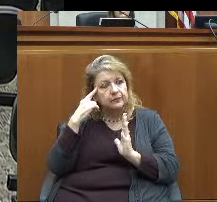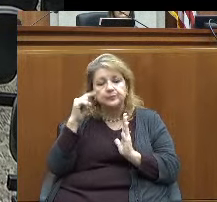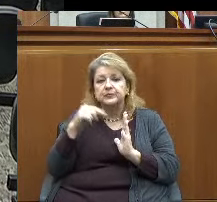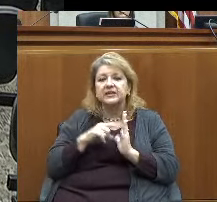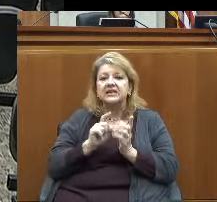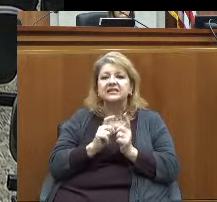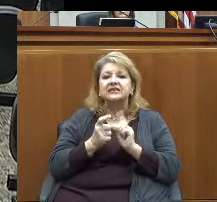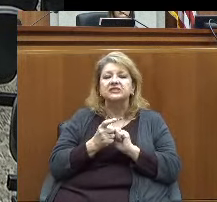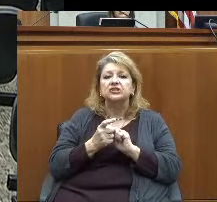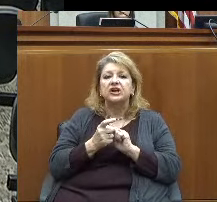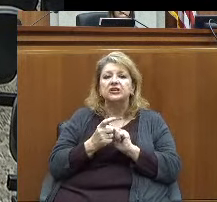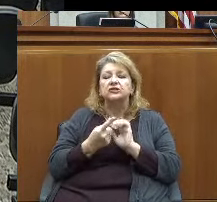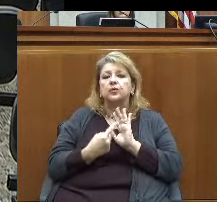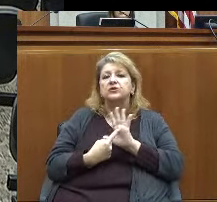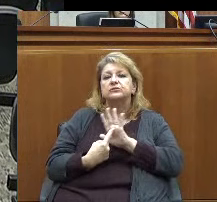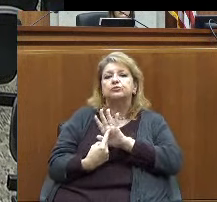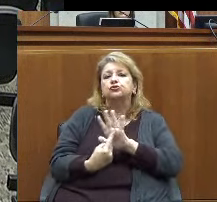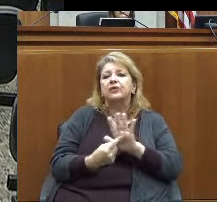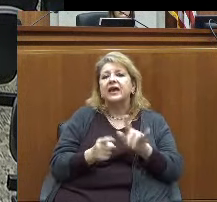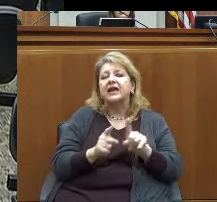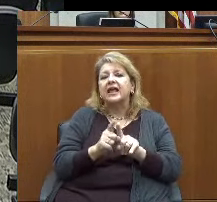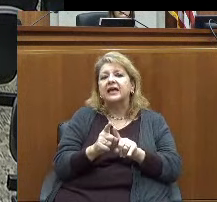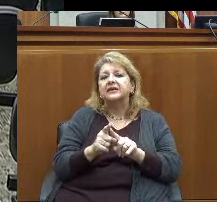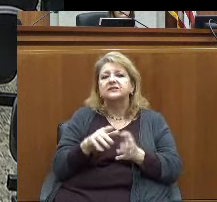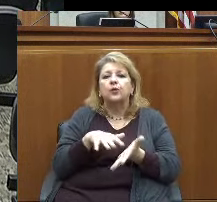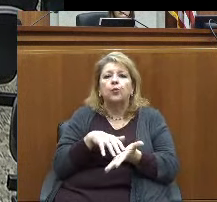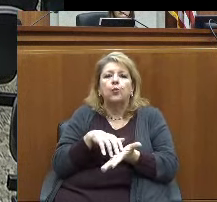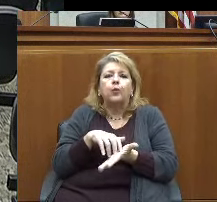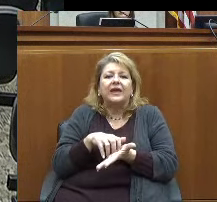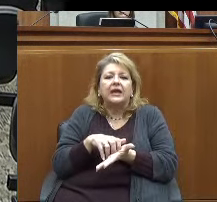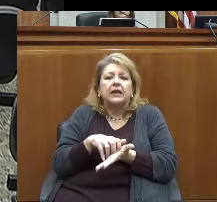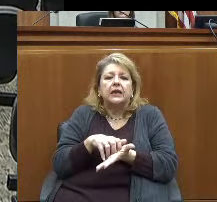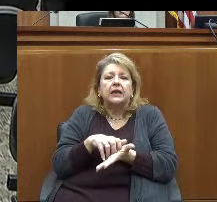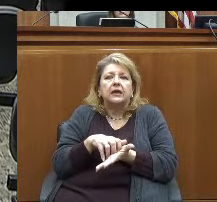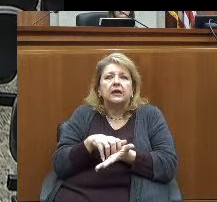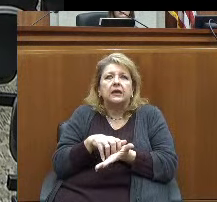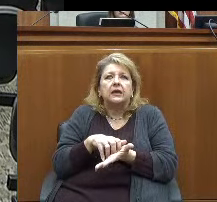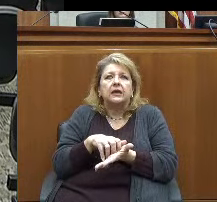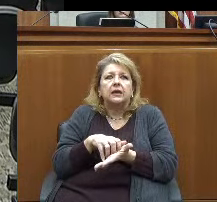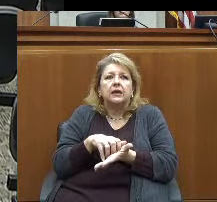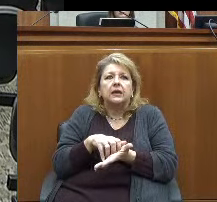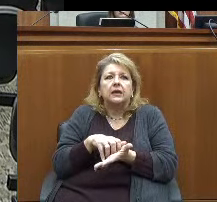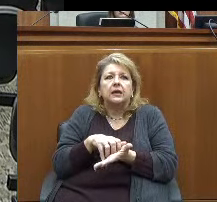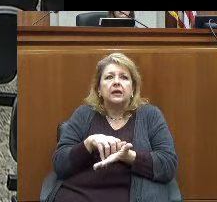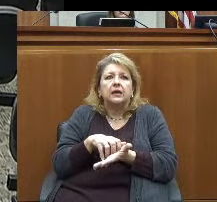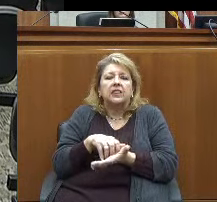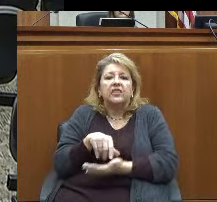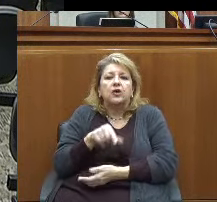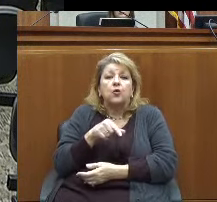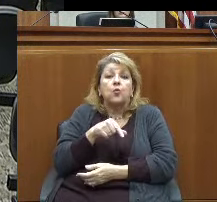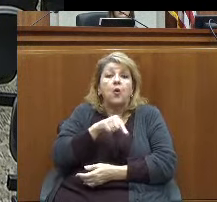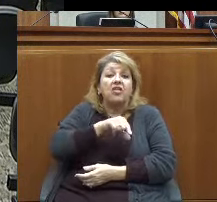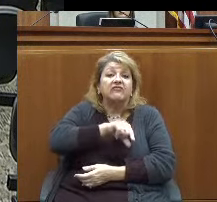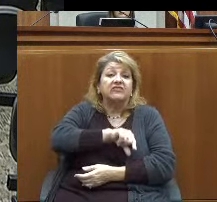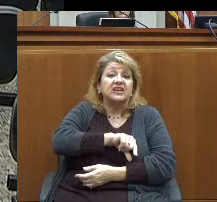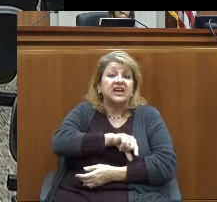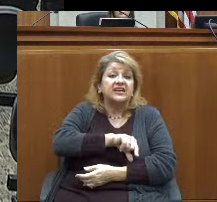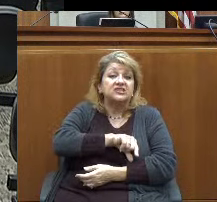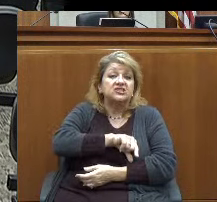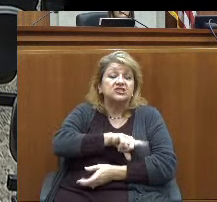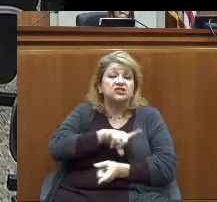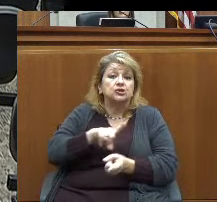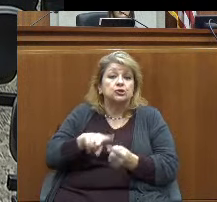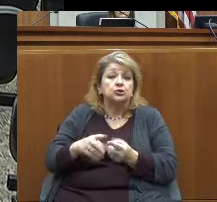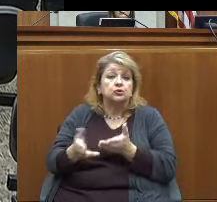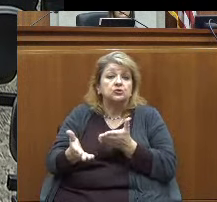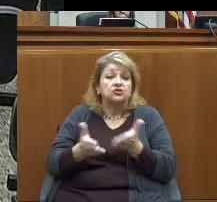this change was portrayed as weakening the qualifications to be able to